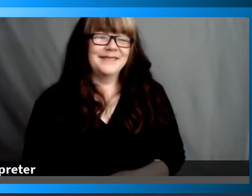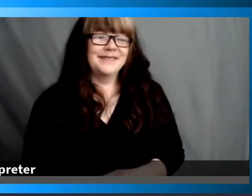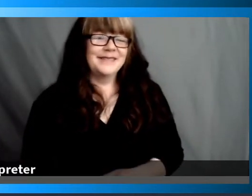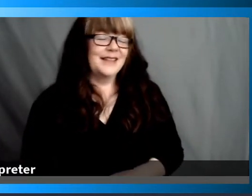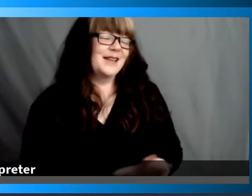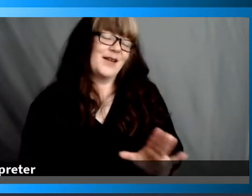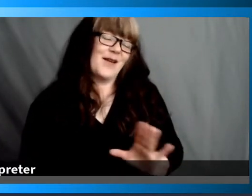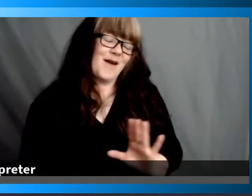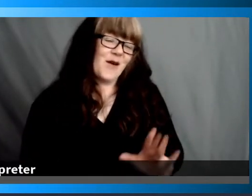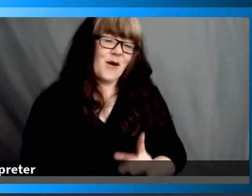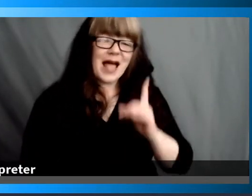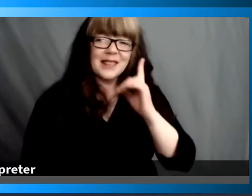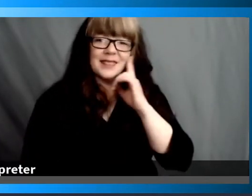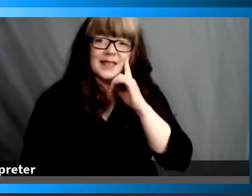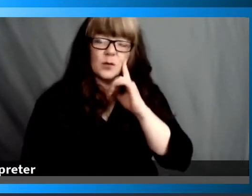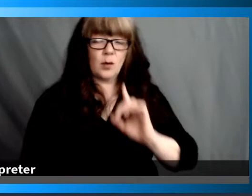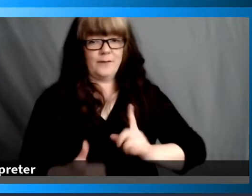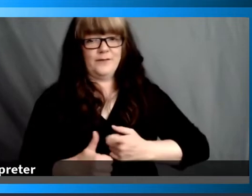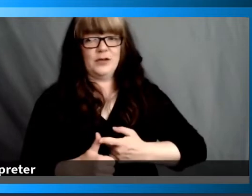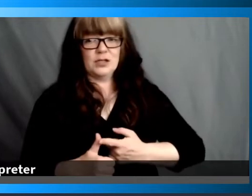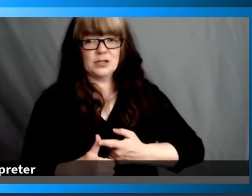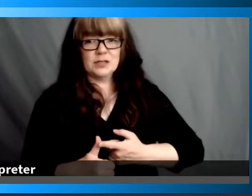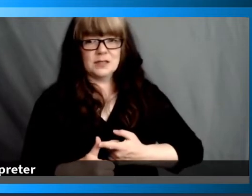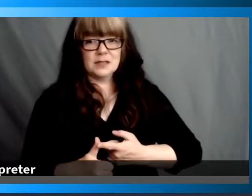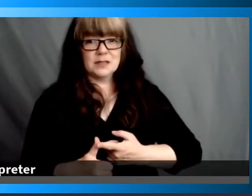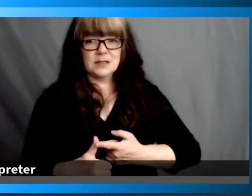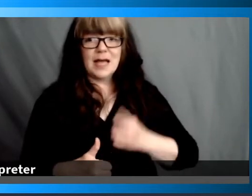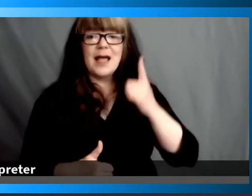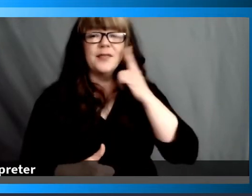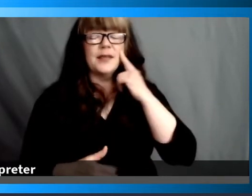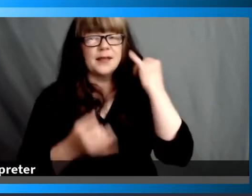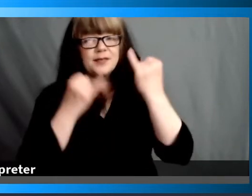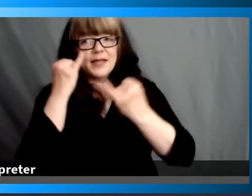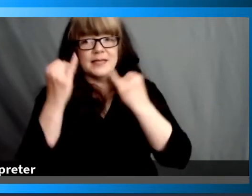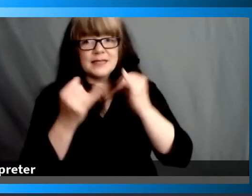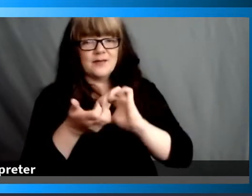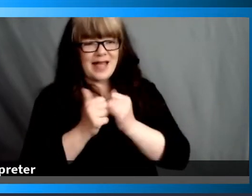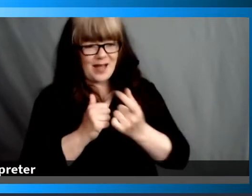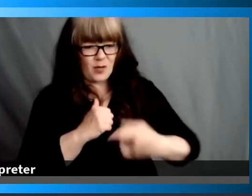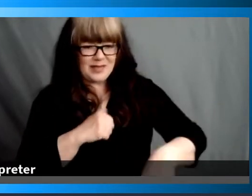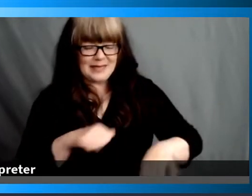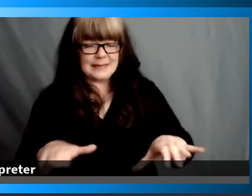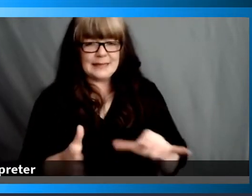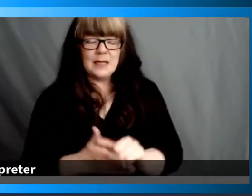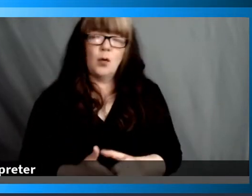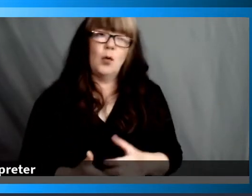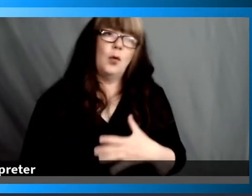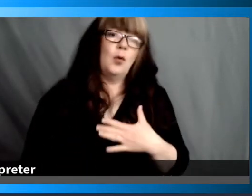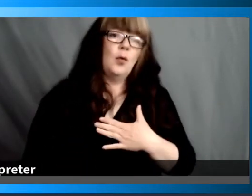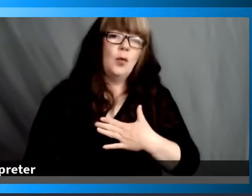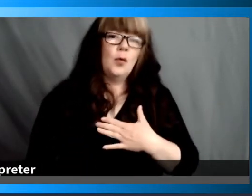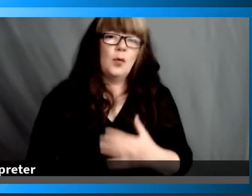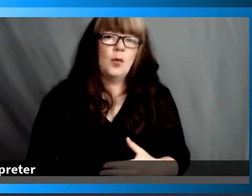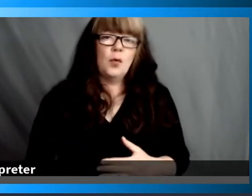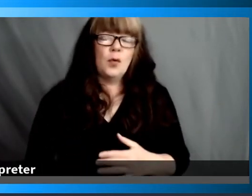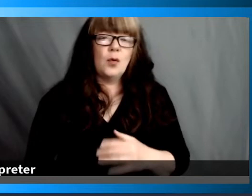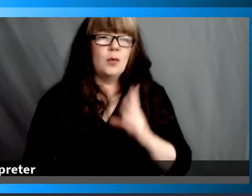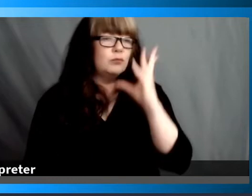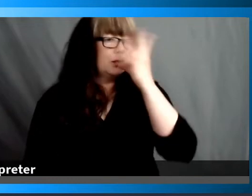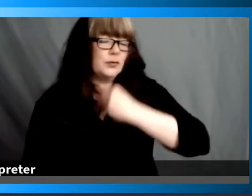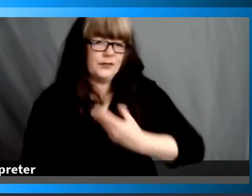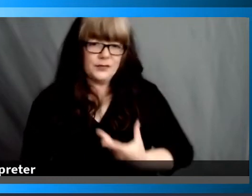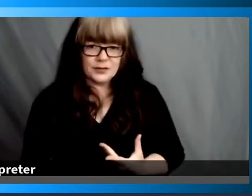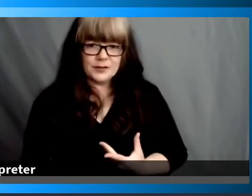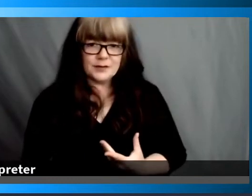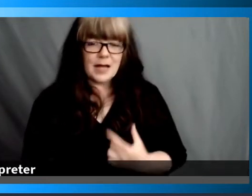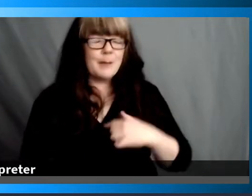No, I think it was, oh, first off, I think the idea of how they did it was so beautiful. Like,